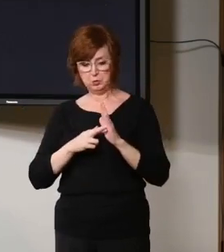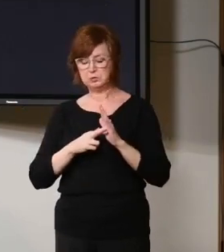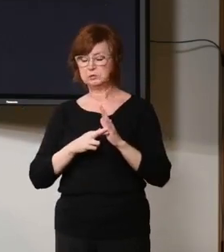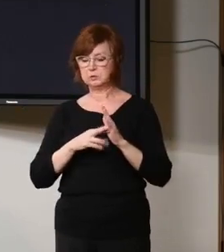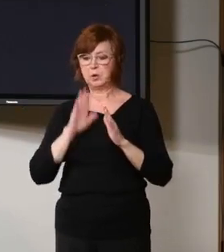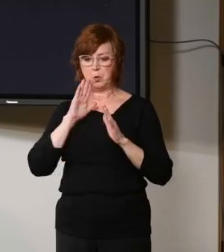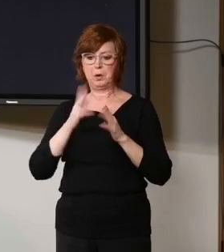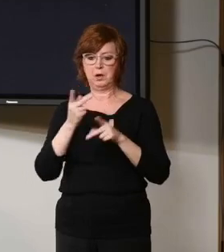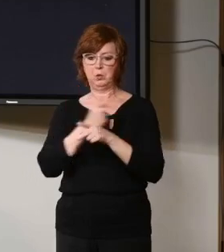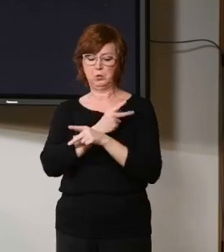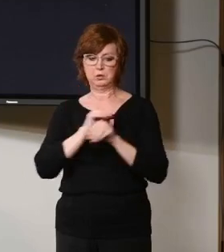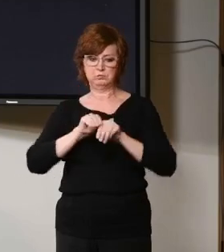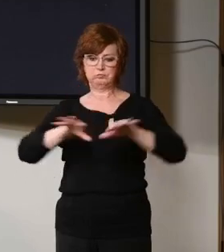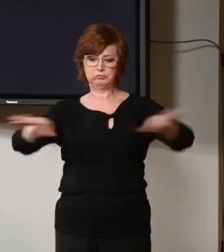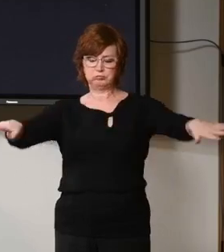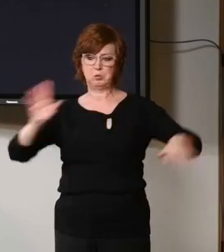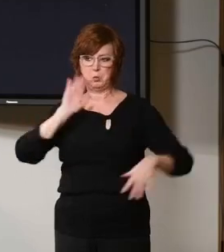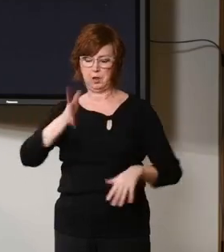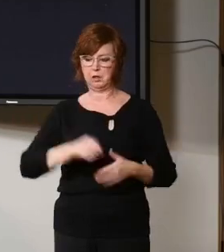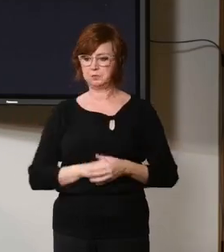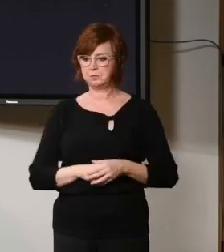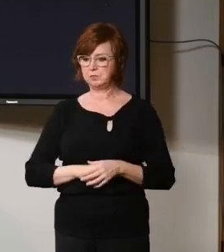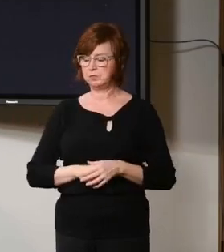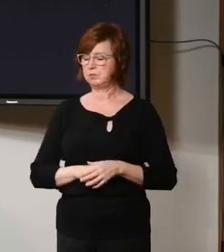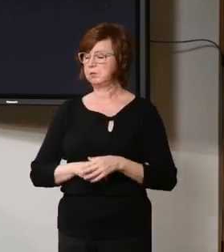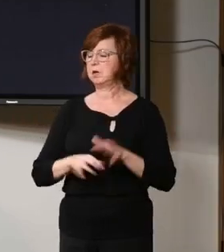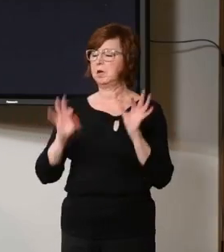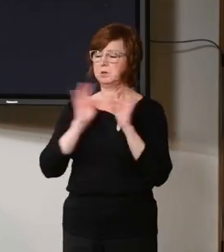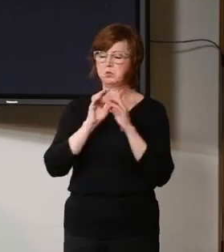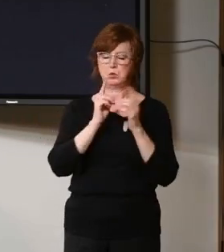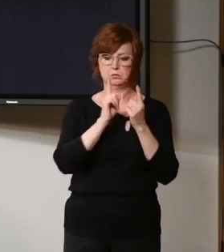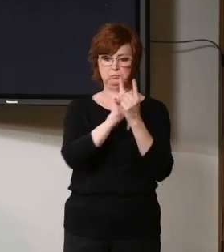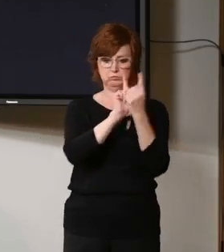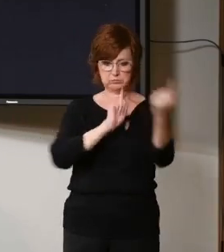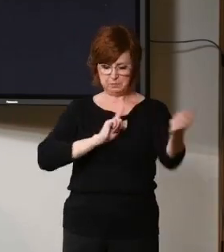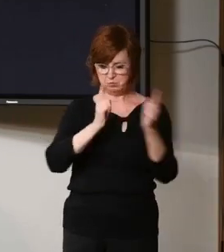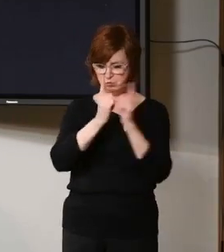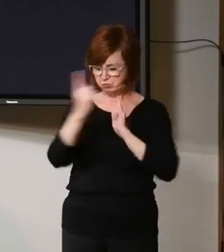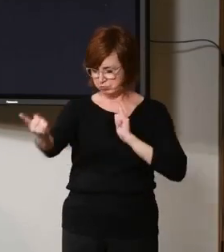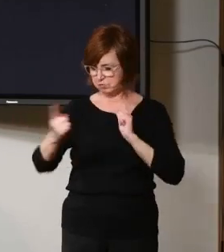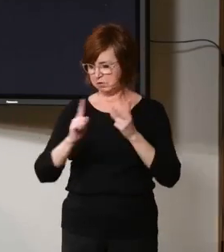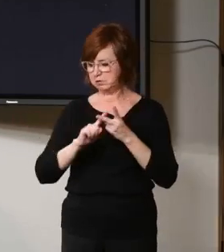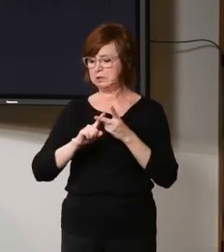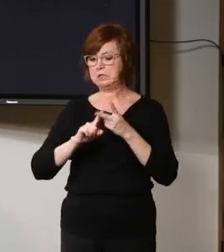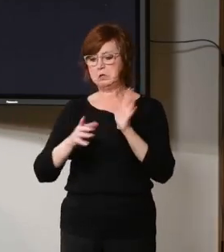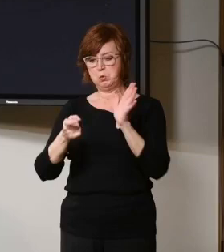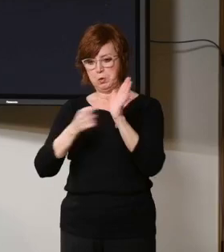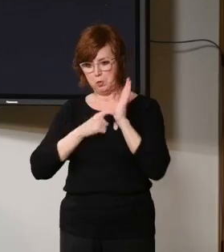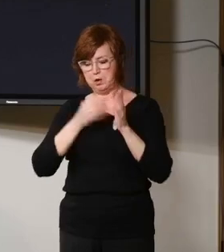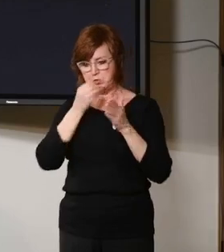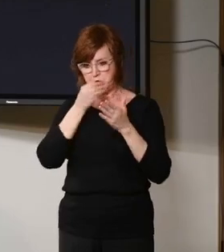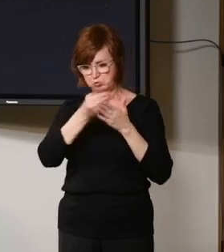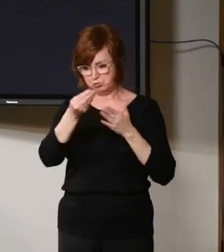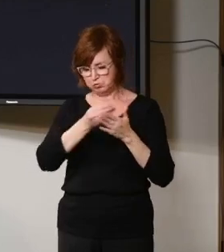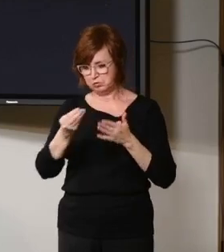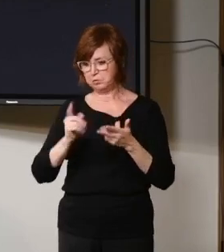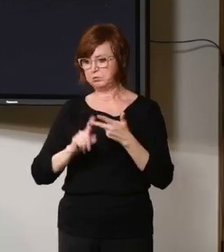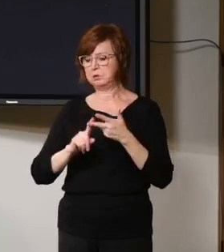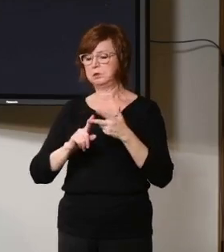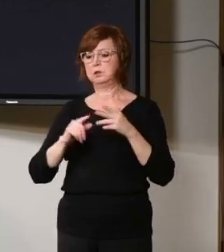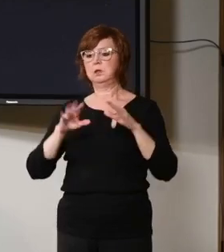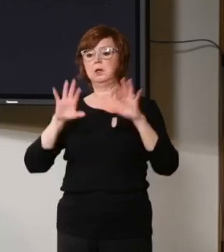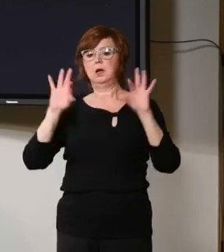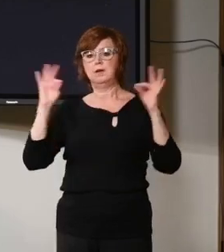Physical distancing, only going for essential shopping, only taking part in activities as a